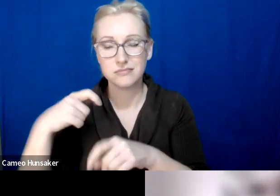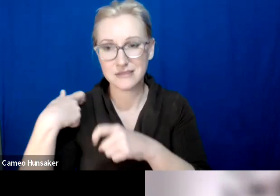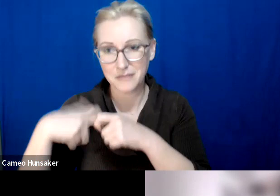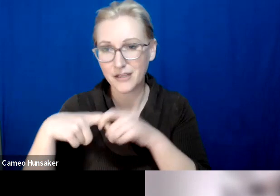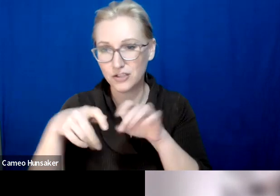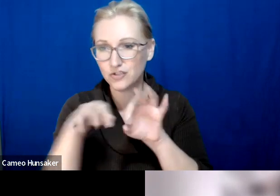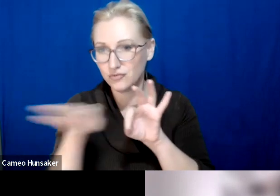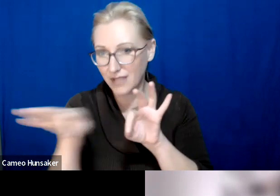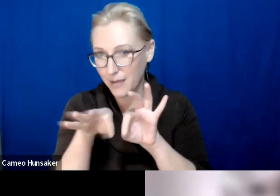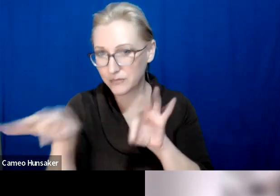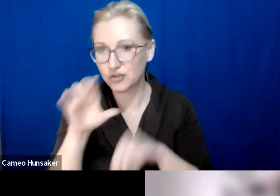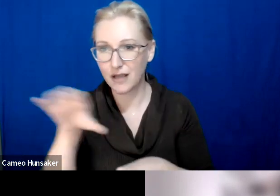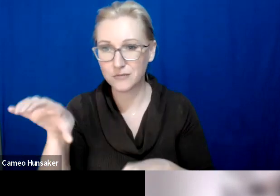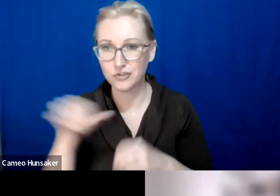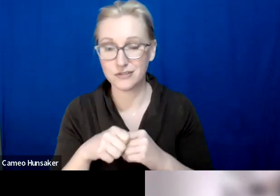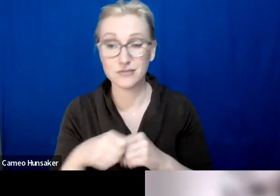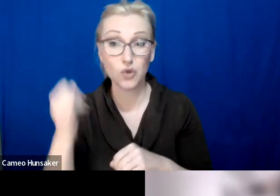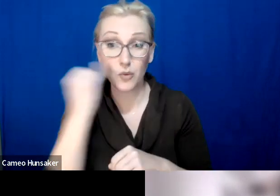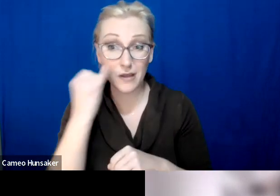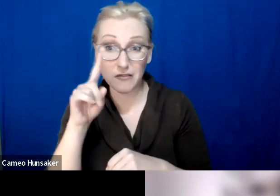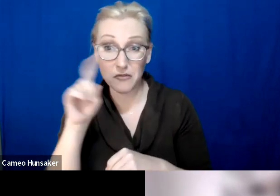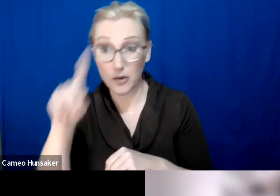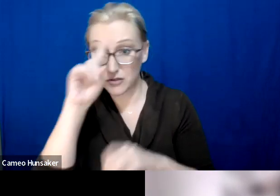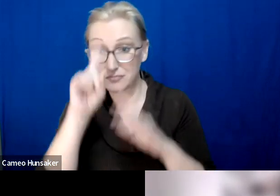any questions as they come up.